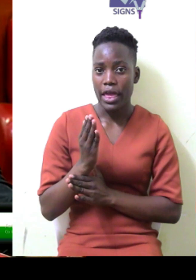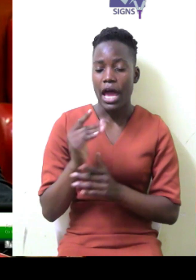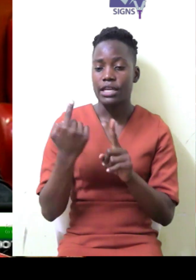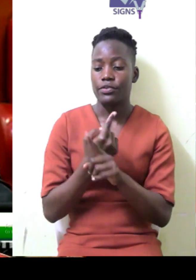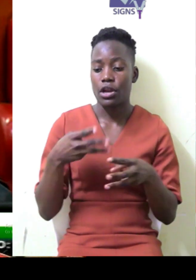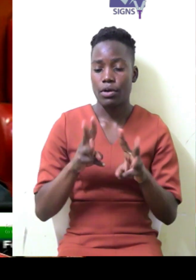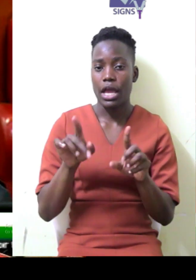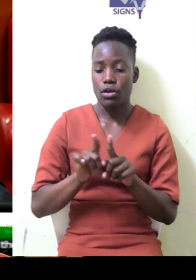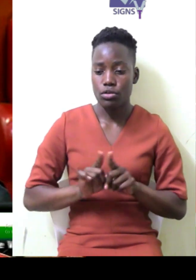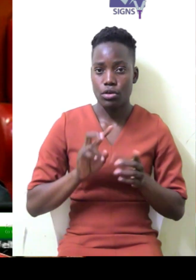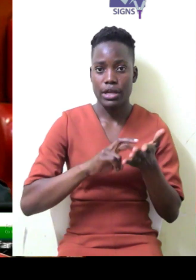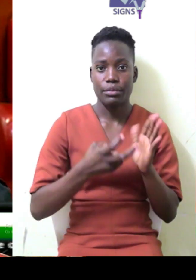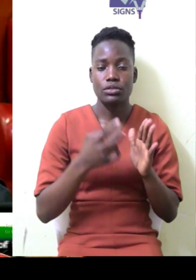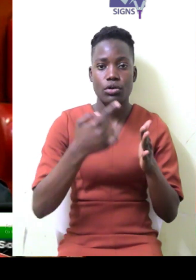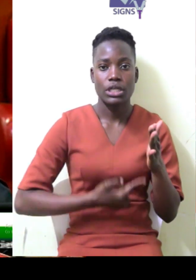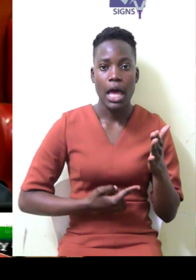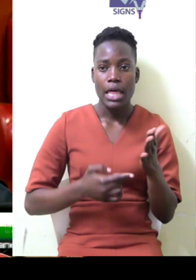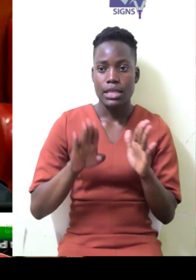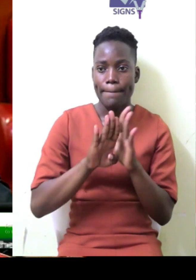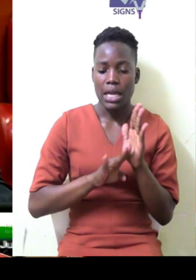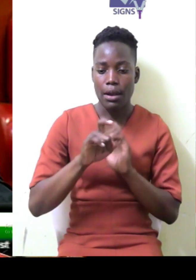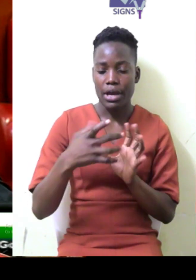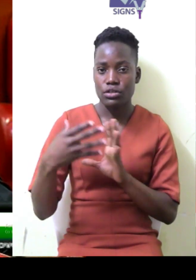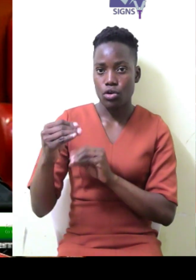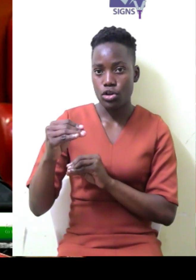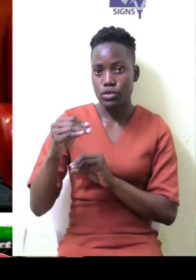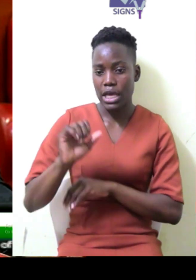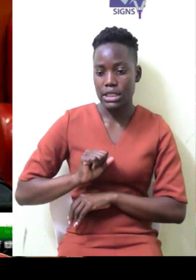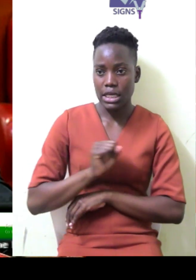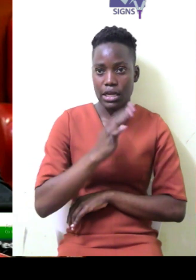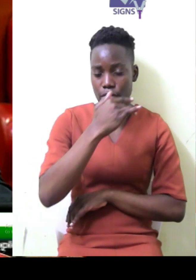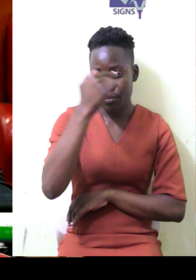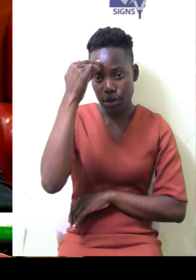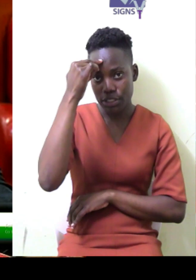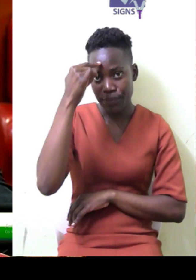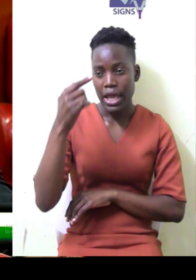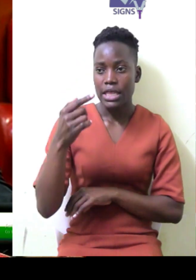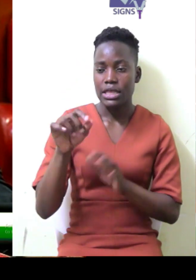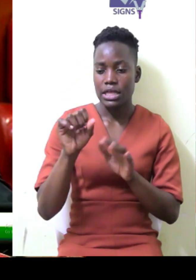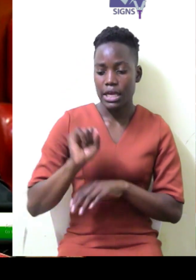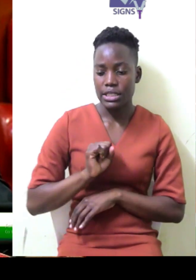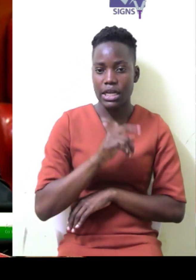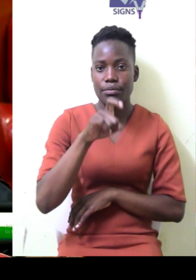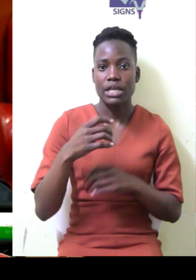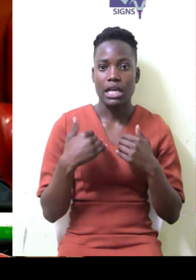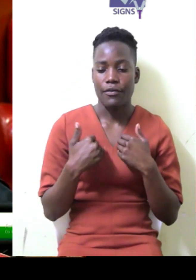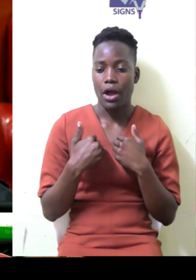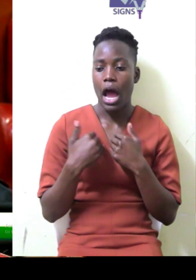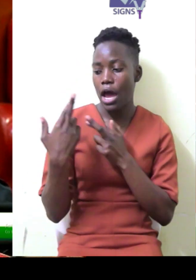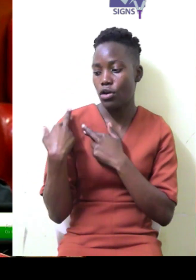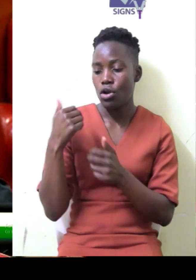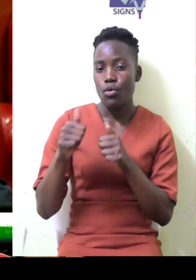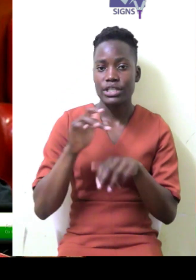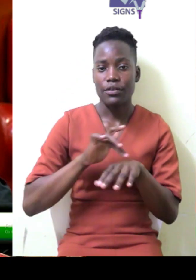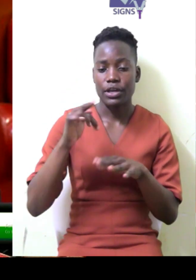means then that this bill should go to the Senate, because the Senate must have a role in anything that affects the counties. And that is a point